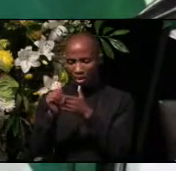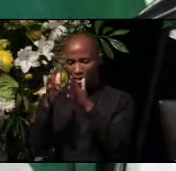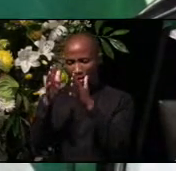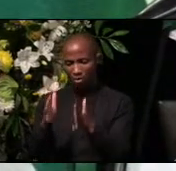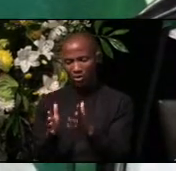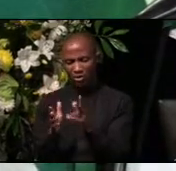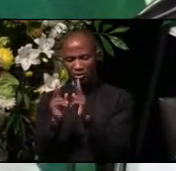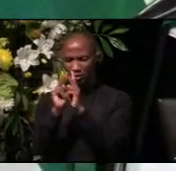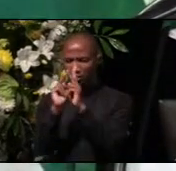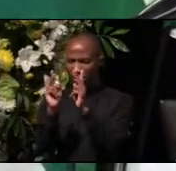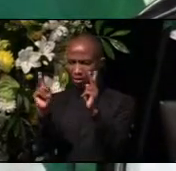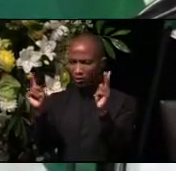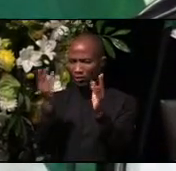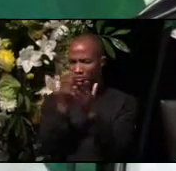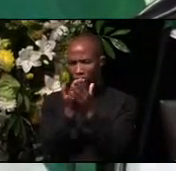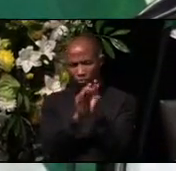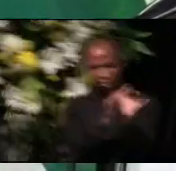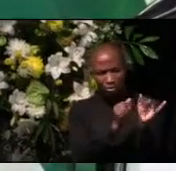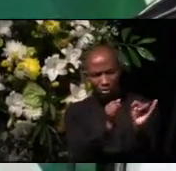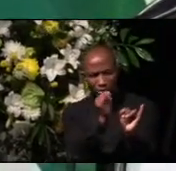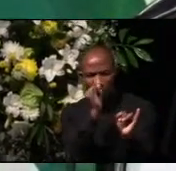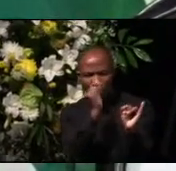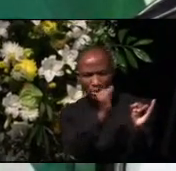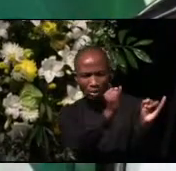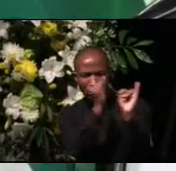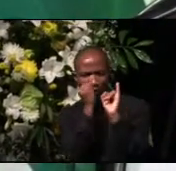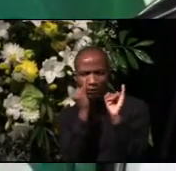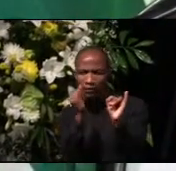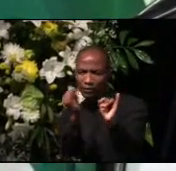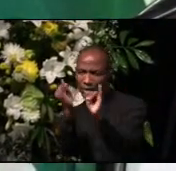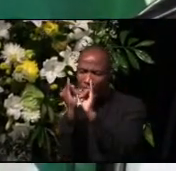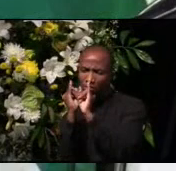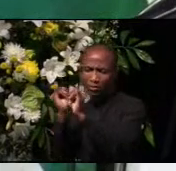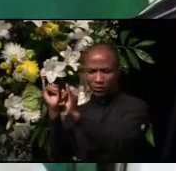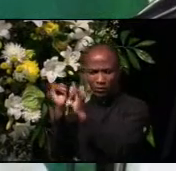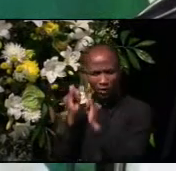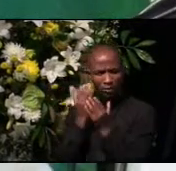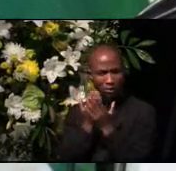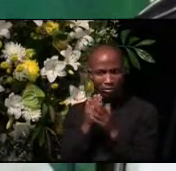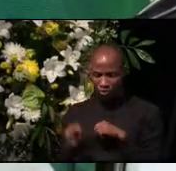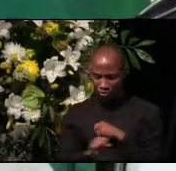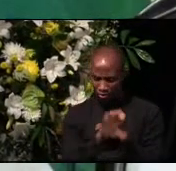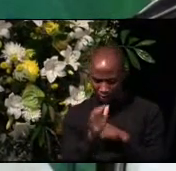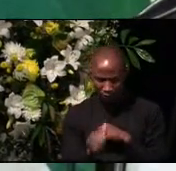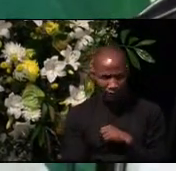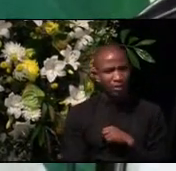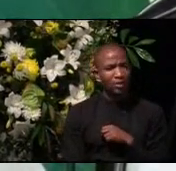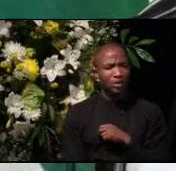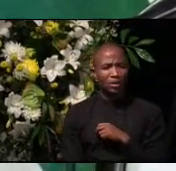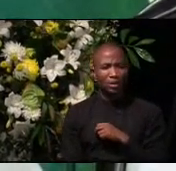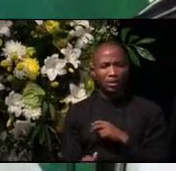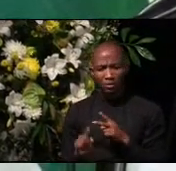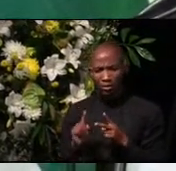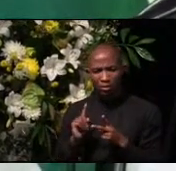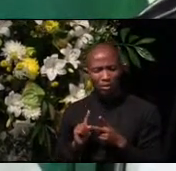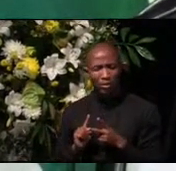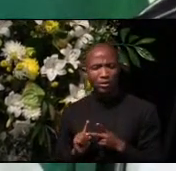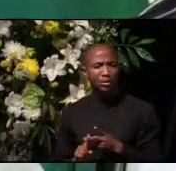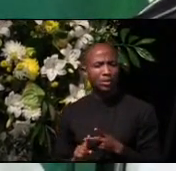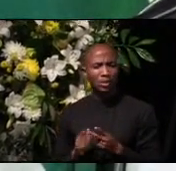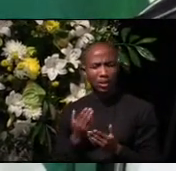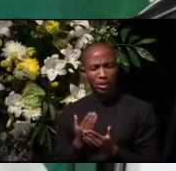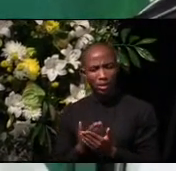from inside the country from the diaspora and from the south